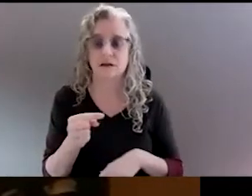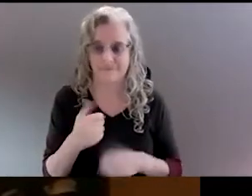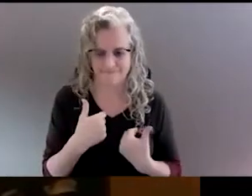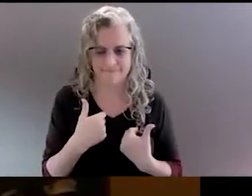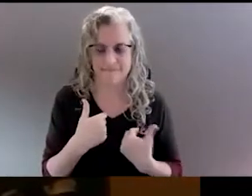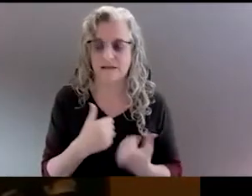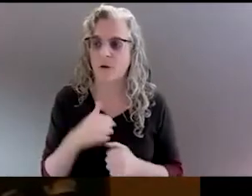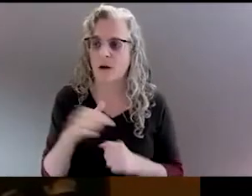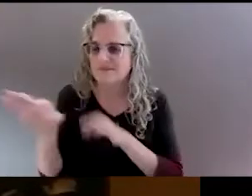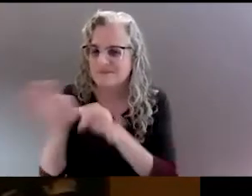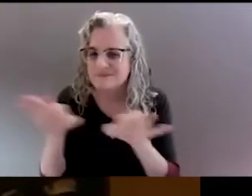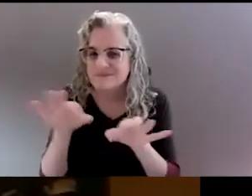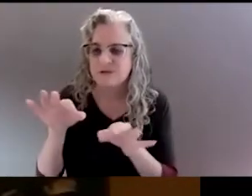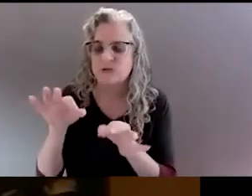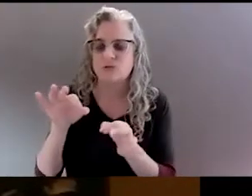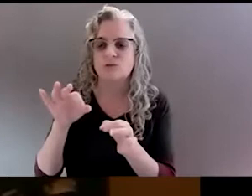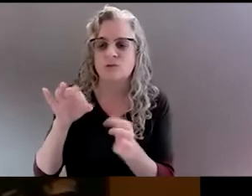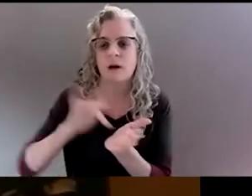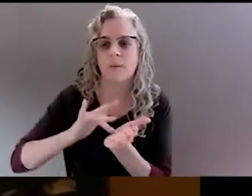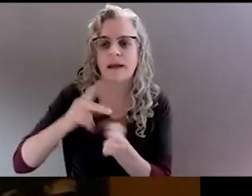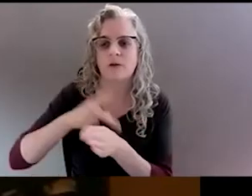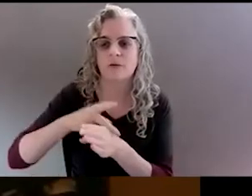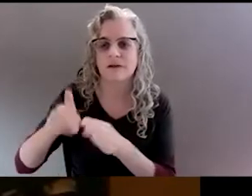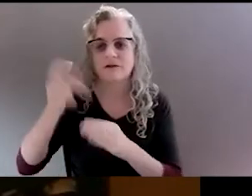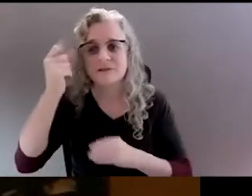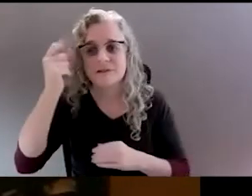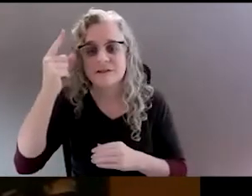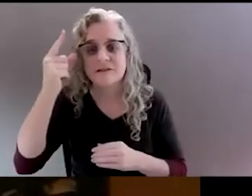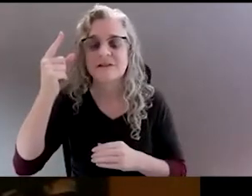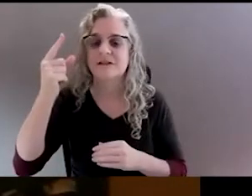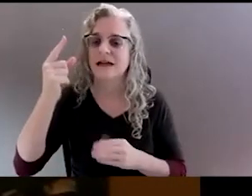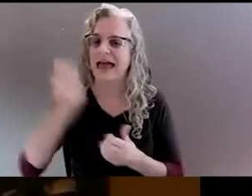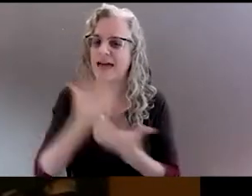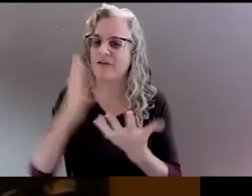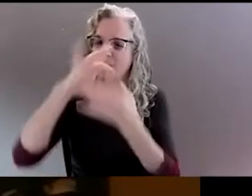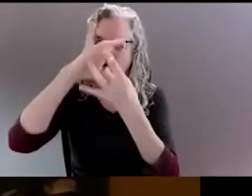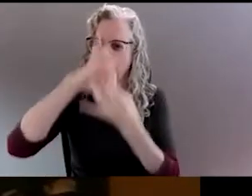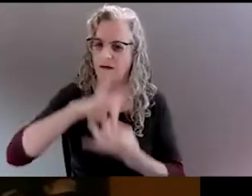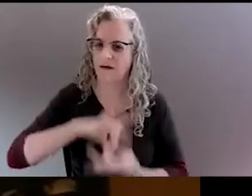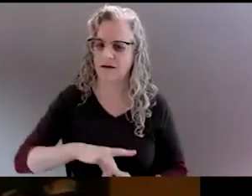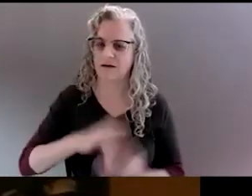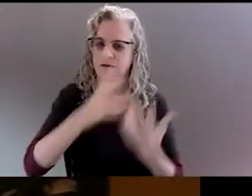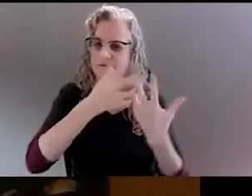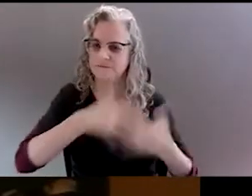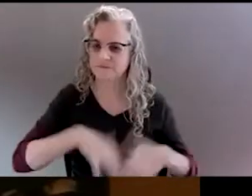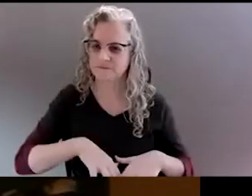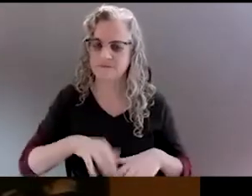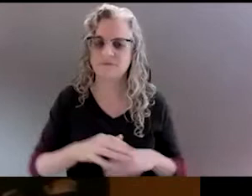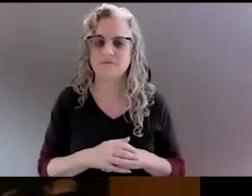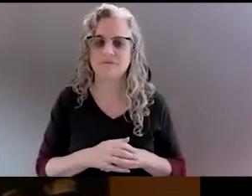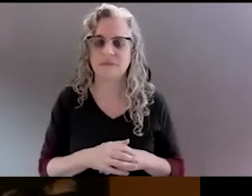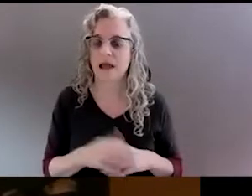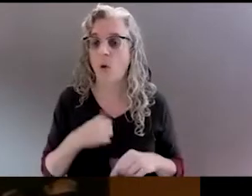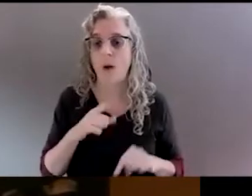also not disconnected from each other, right? Just because someone can't feel their legs doesn't mean that you don't check